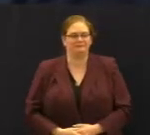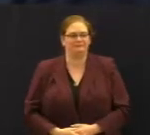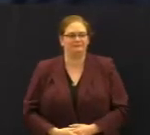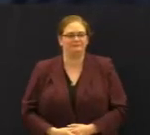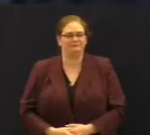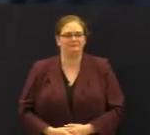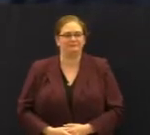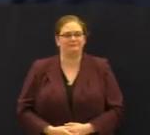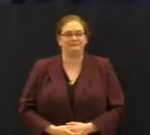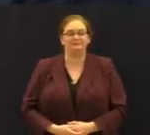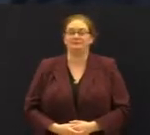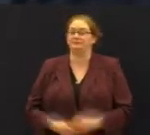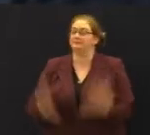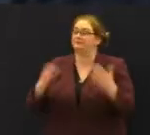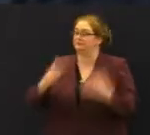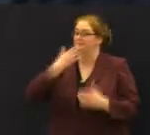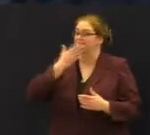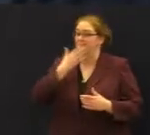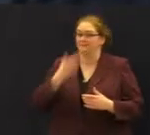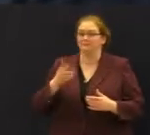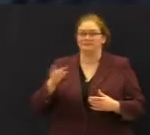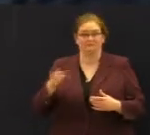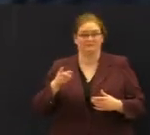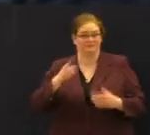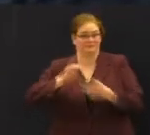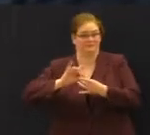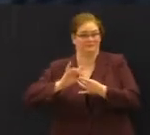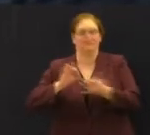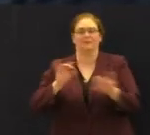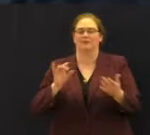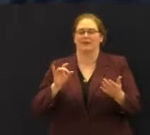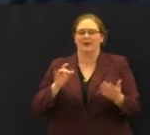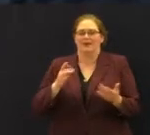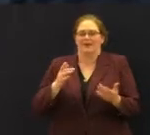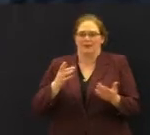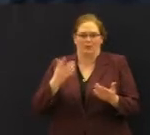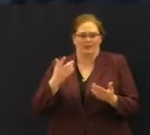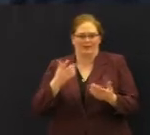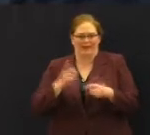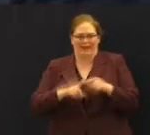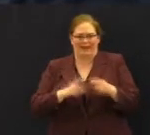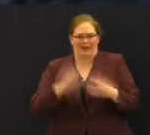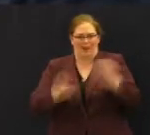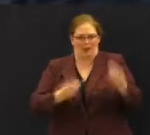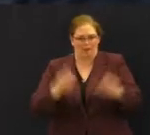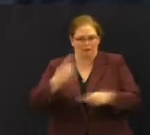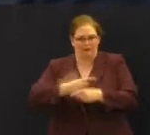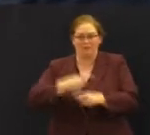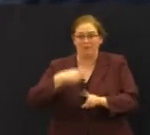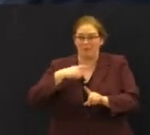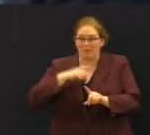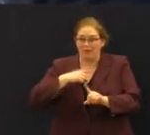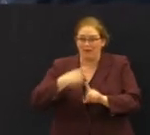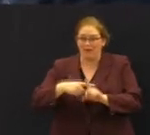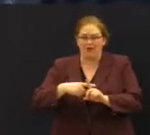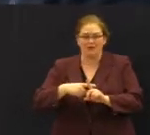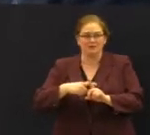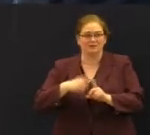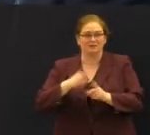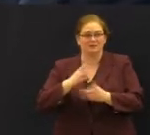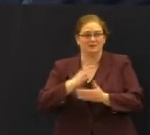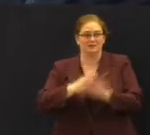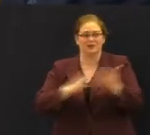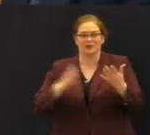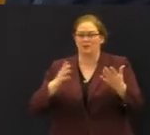Thank you. And as Rachel was saying, that it's not only the fact that they couldn't get out to senior centers, but so many things very rapidly turned to